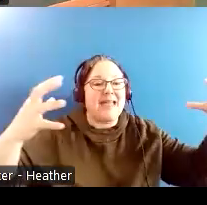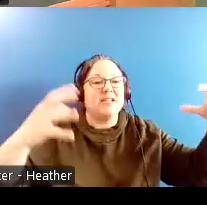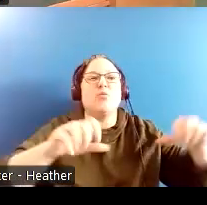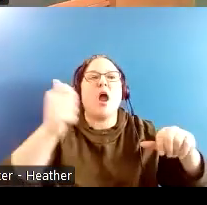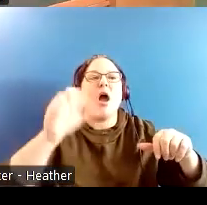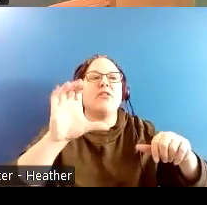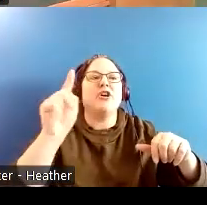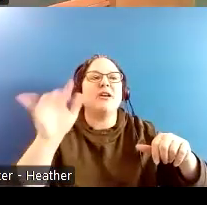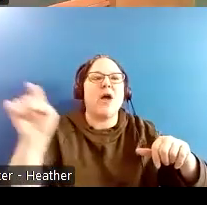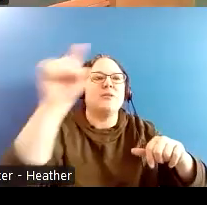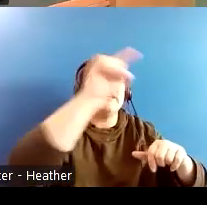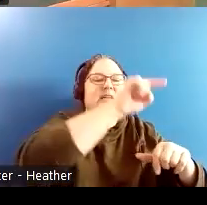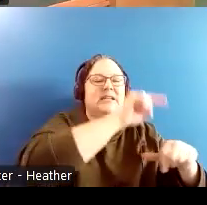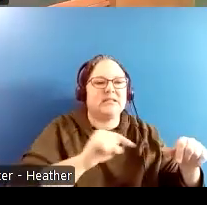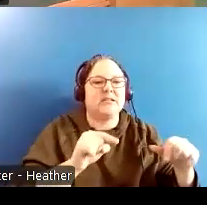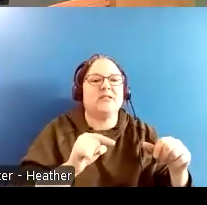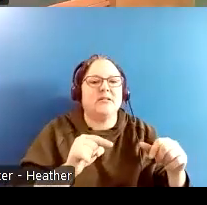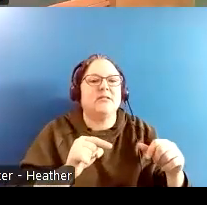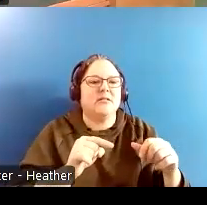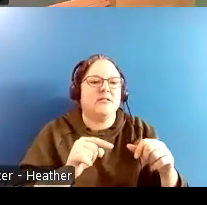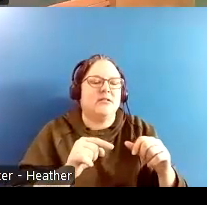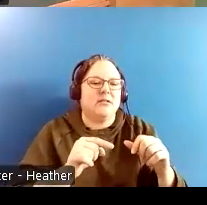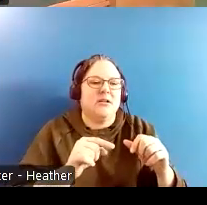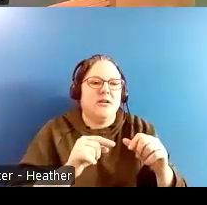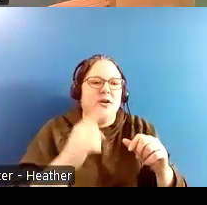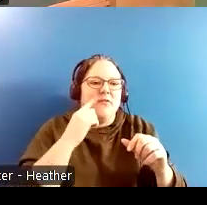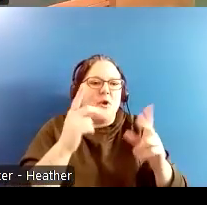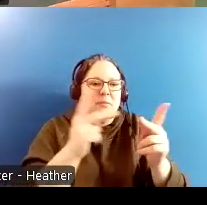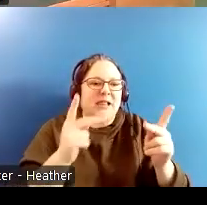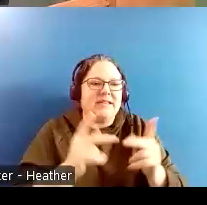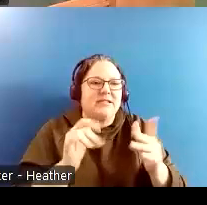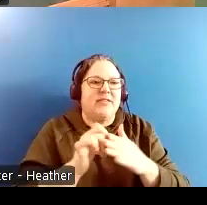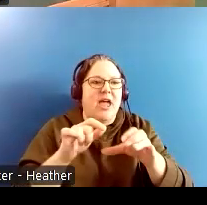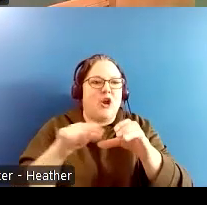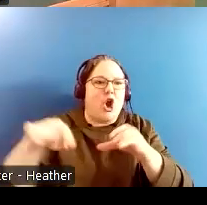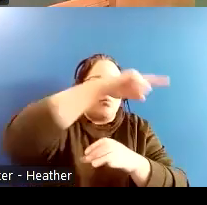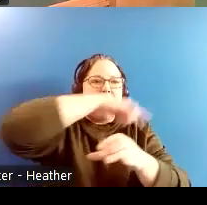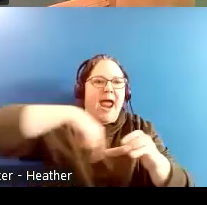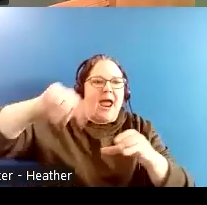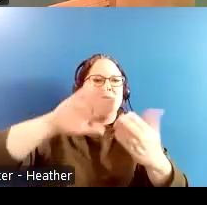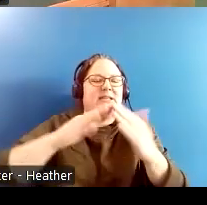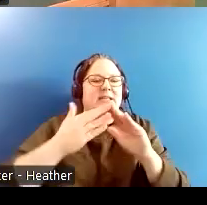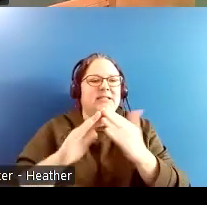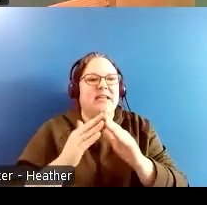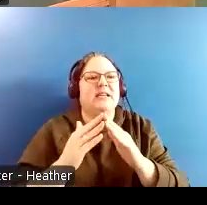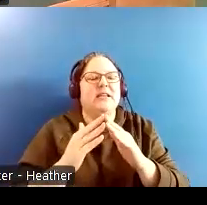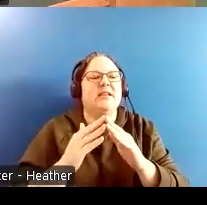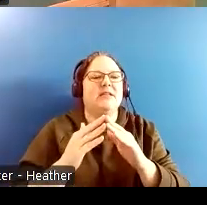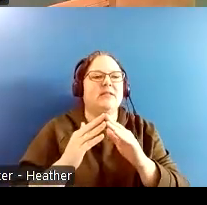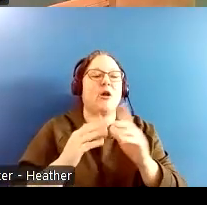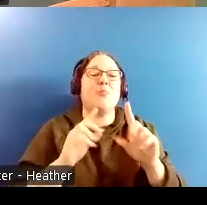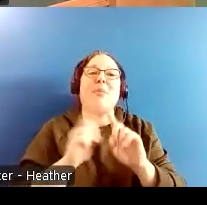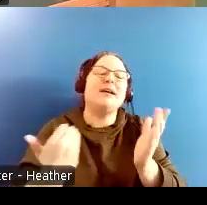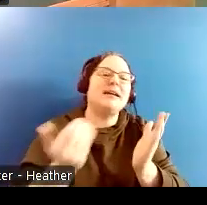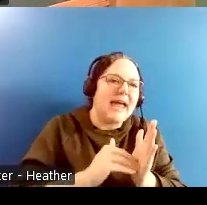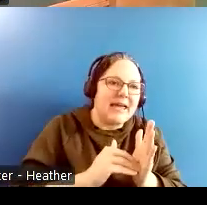that surrounded, like Westmoreland County and Butler County, and places that surrounded Pittsburgh City that had a lower population. But again,